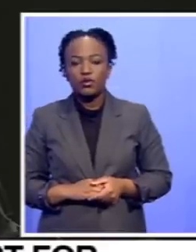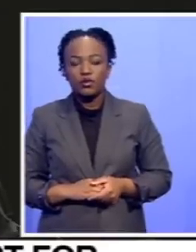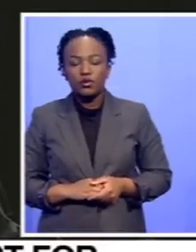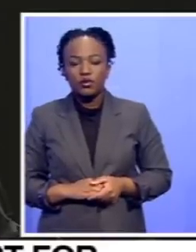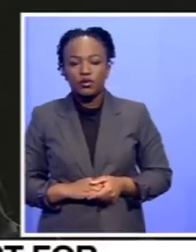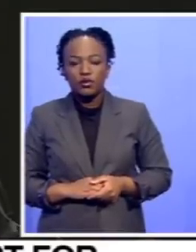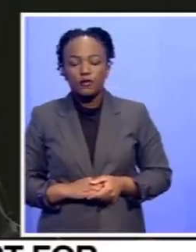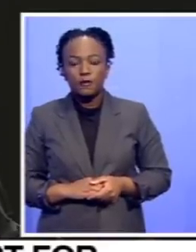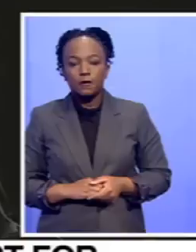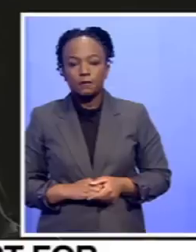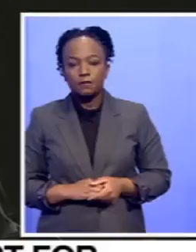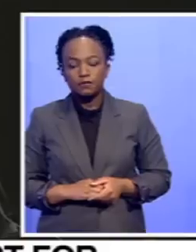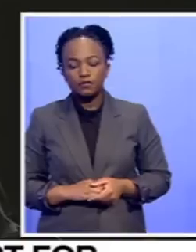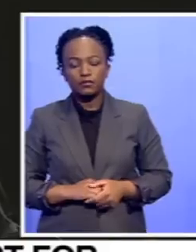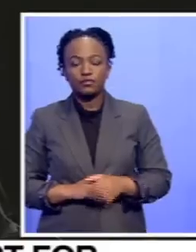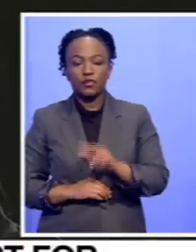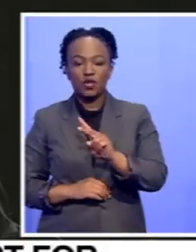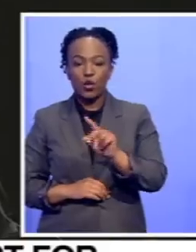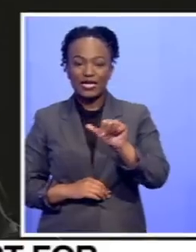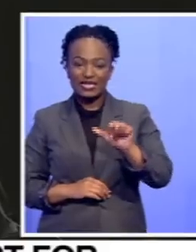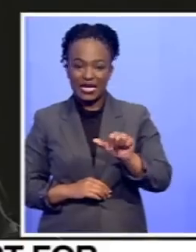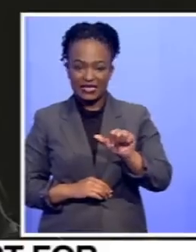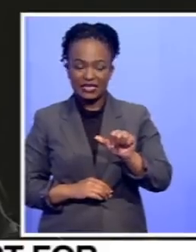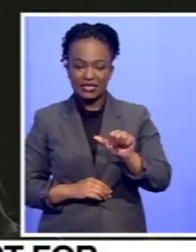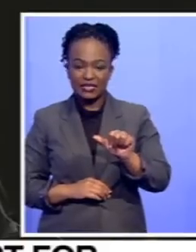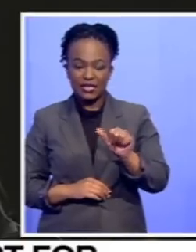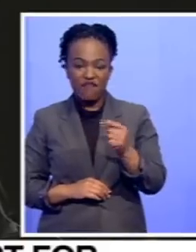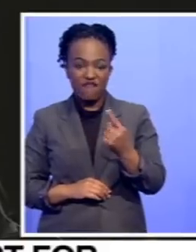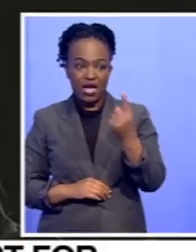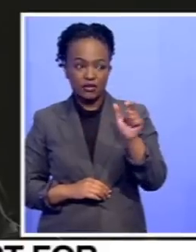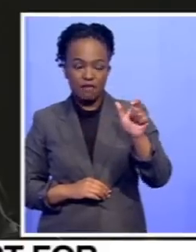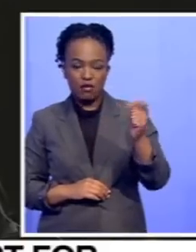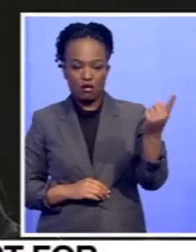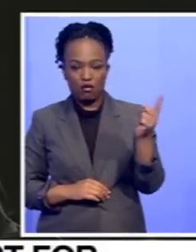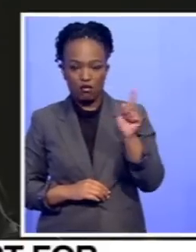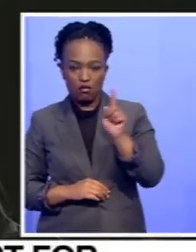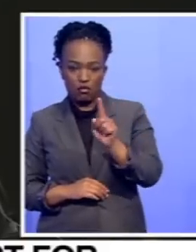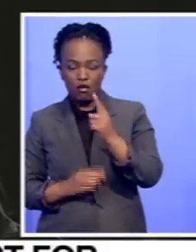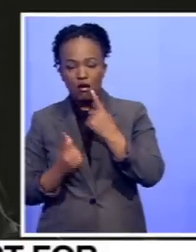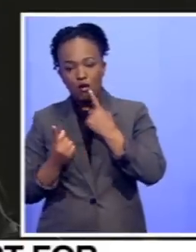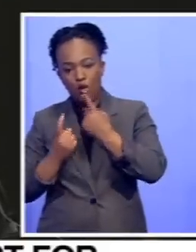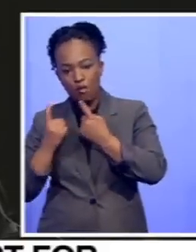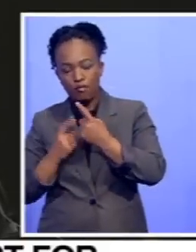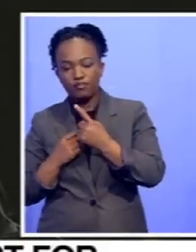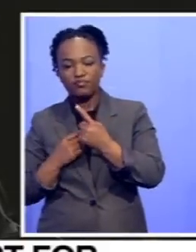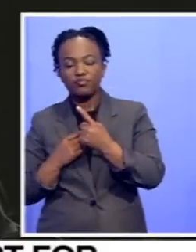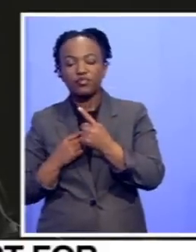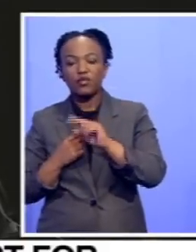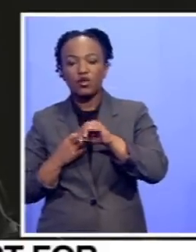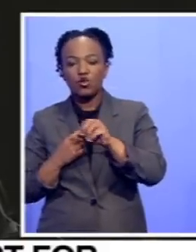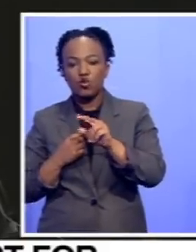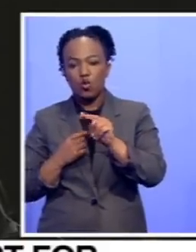evidence. 26. The first witness called by the state was the complainant, Colonel Johannes